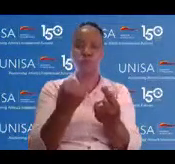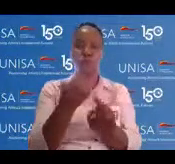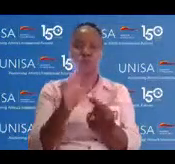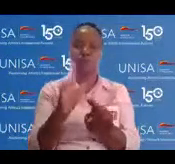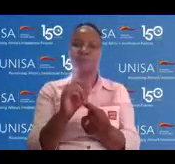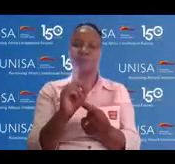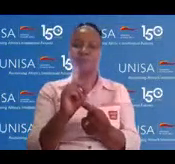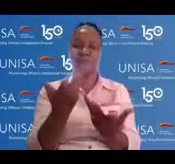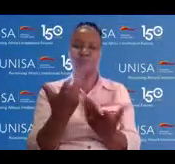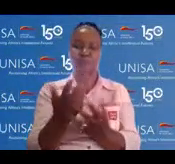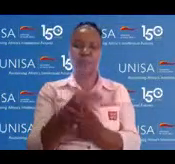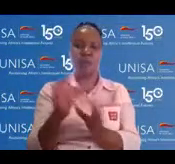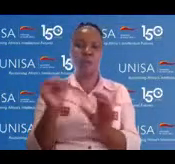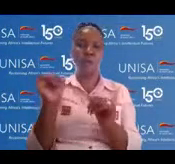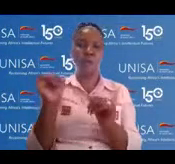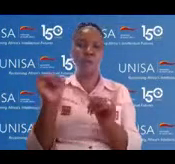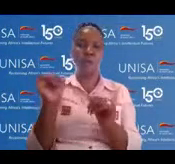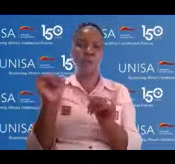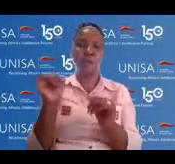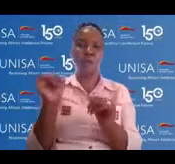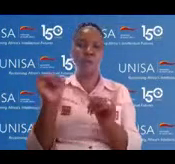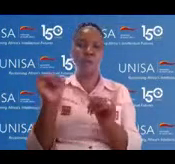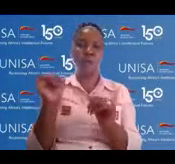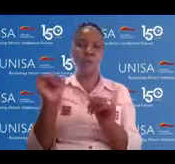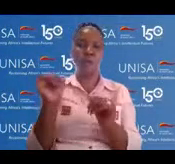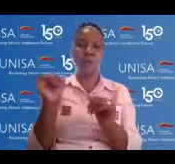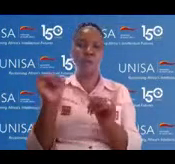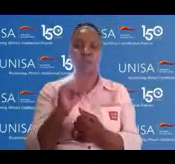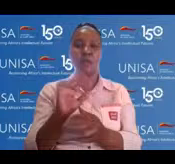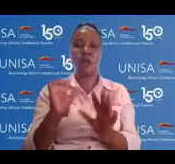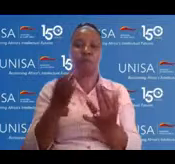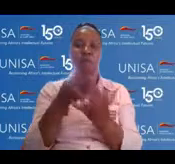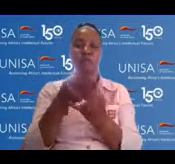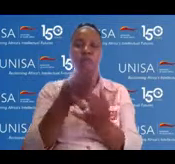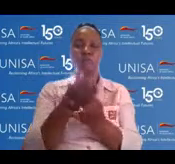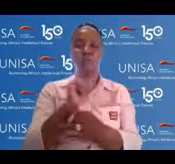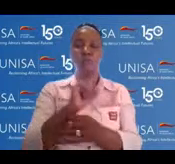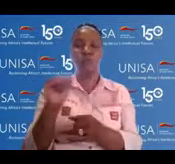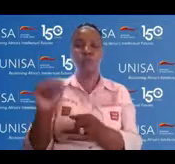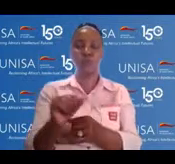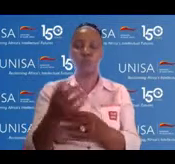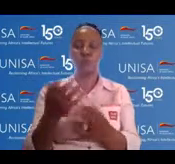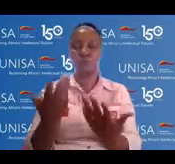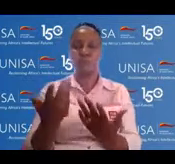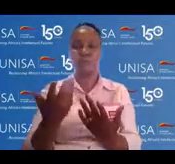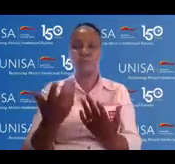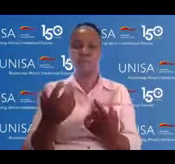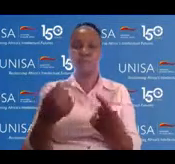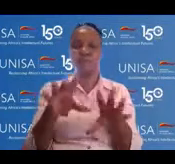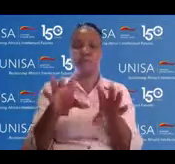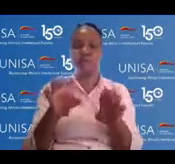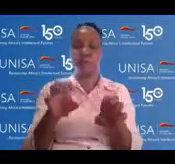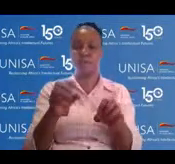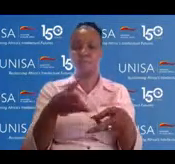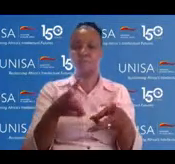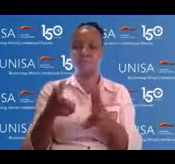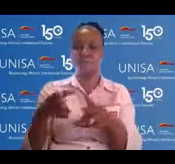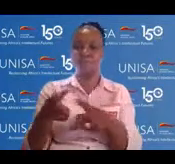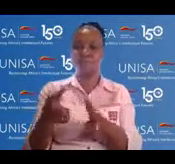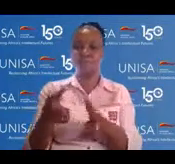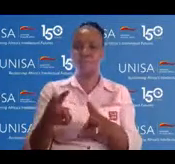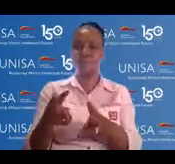back to Richard and David on how to access your exams from the myExam portal, different types of exam types. Thank you so much, Jessica. Let me hand over to